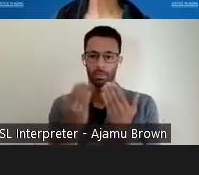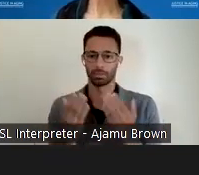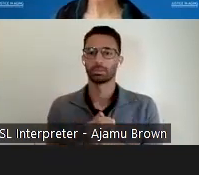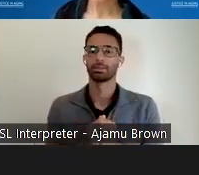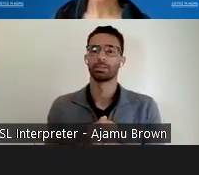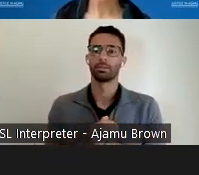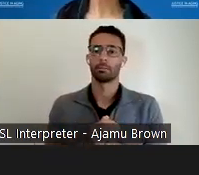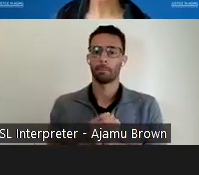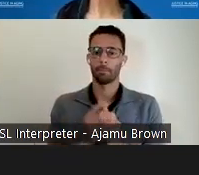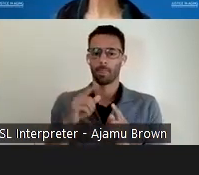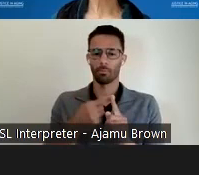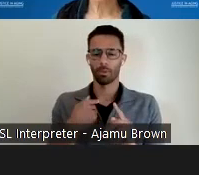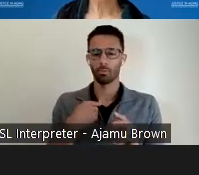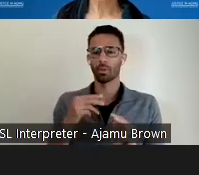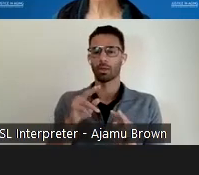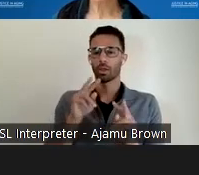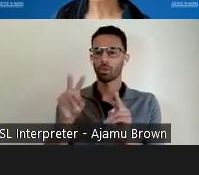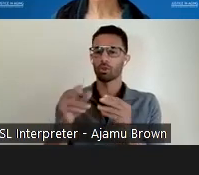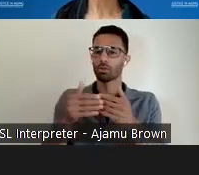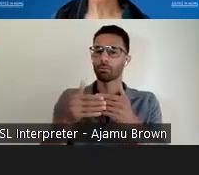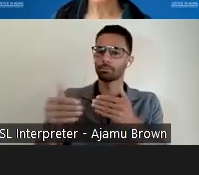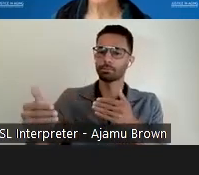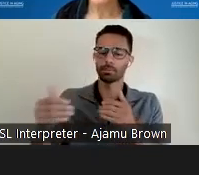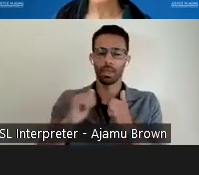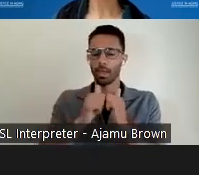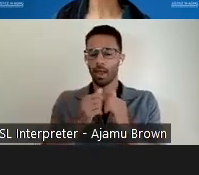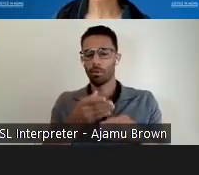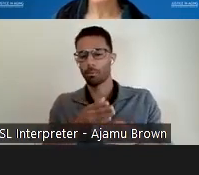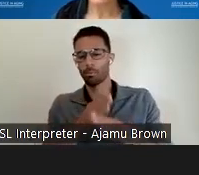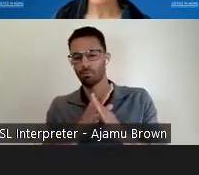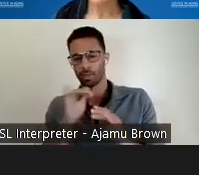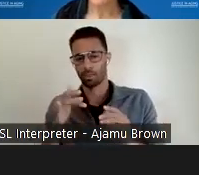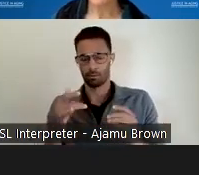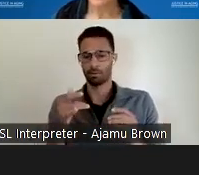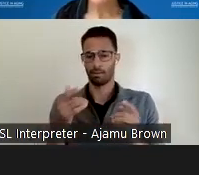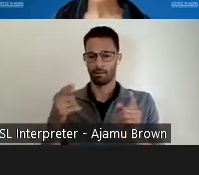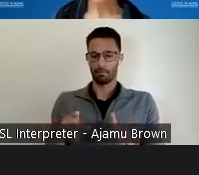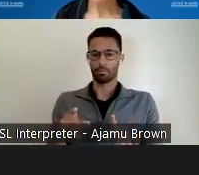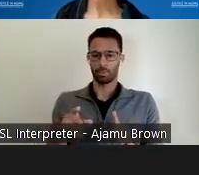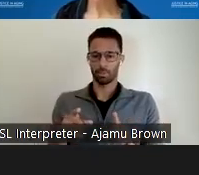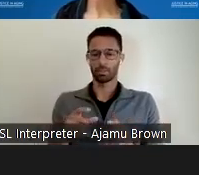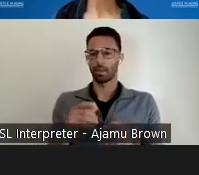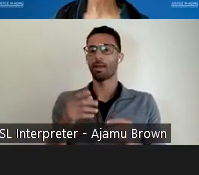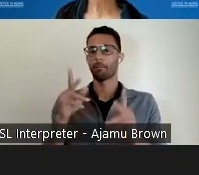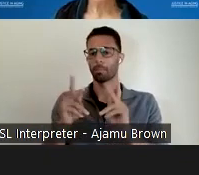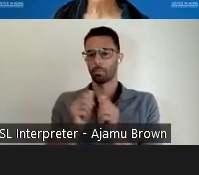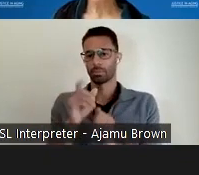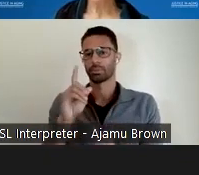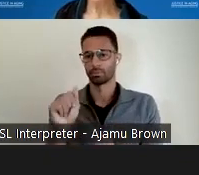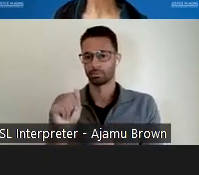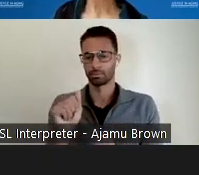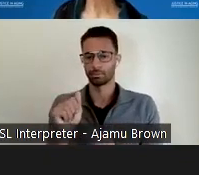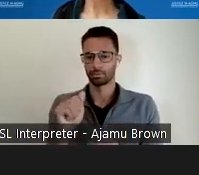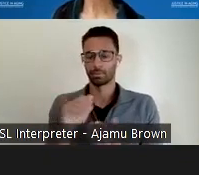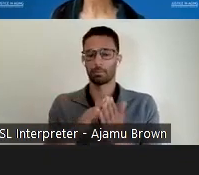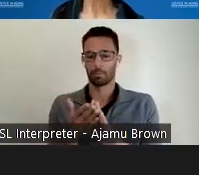we prevent older adults from entering homelessness in the first place, and people with disabilities, we will be